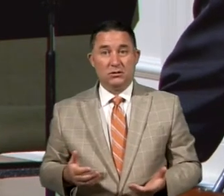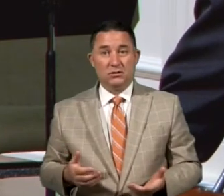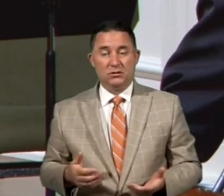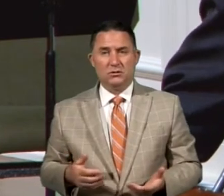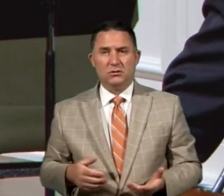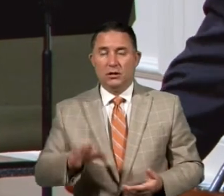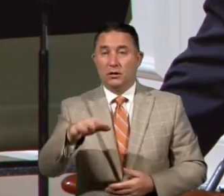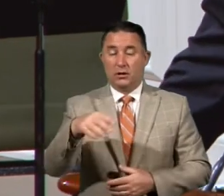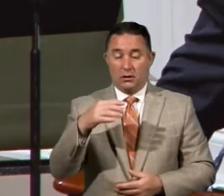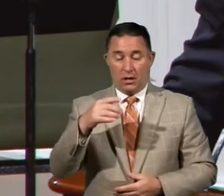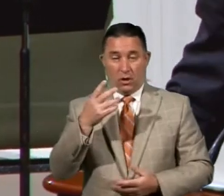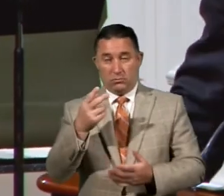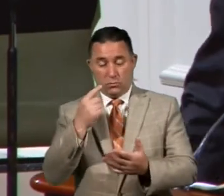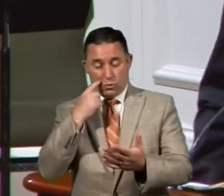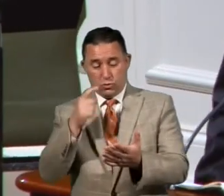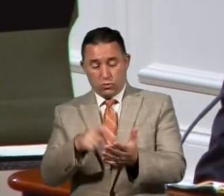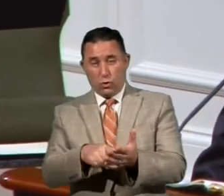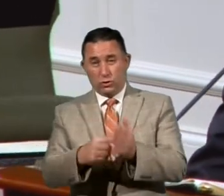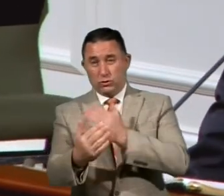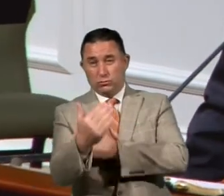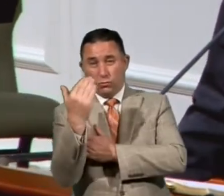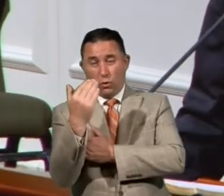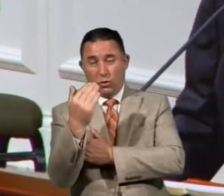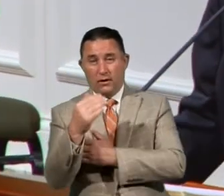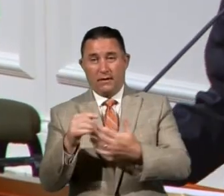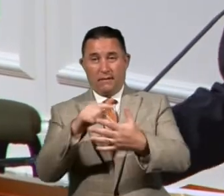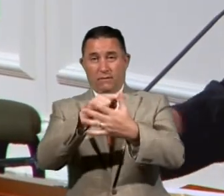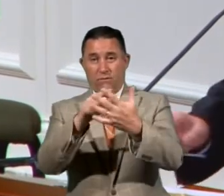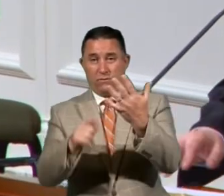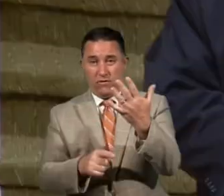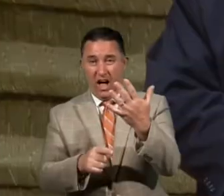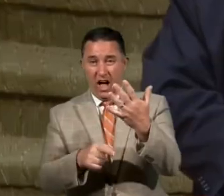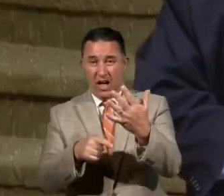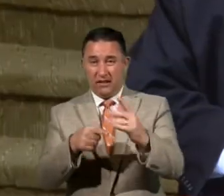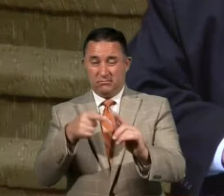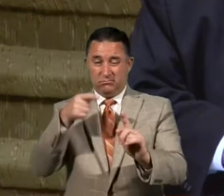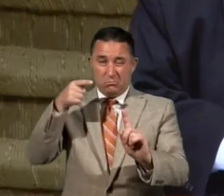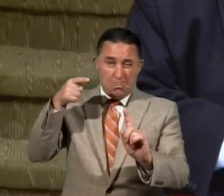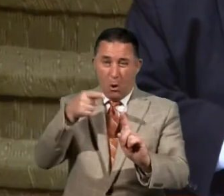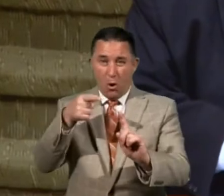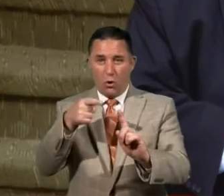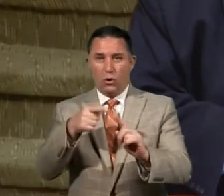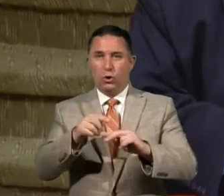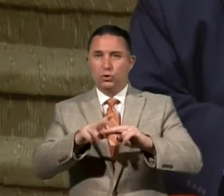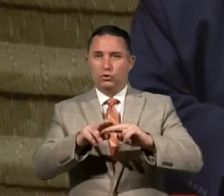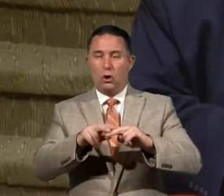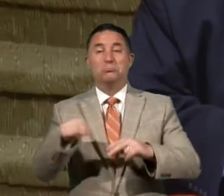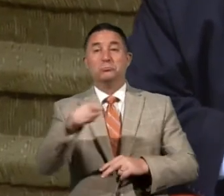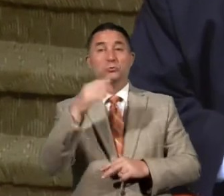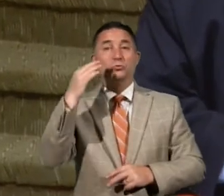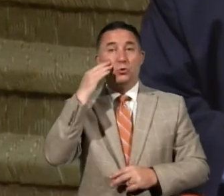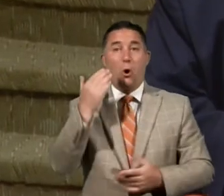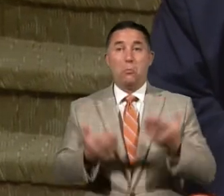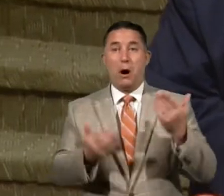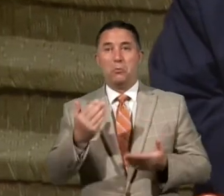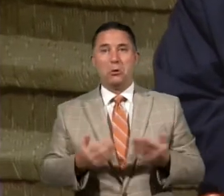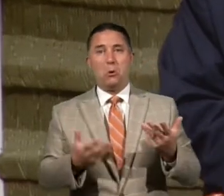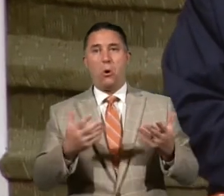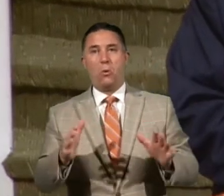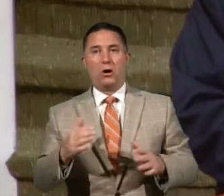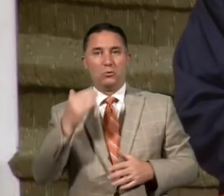Now I want you to look very closely this morning at five keys to that salt. You already know them probably